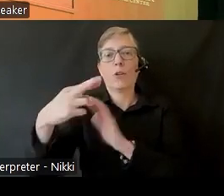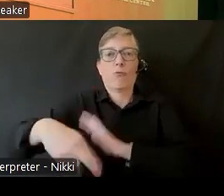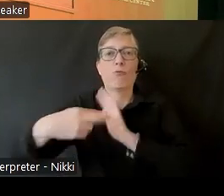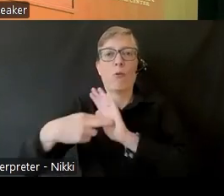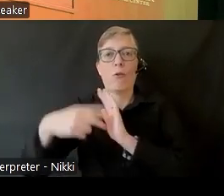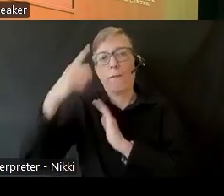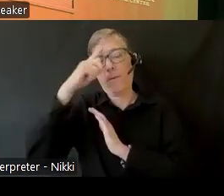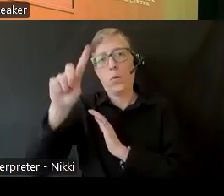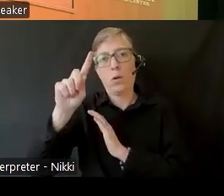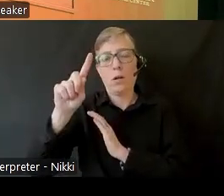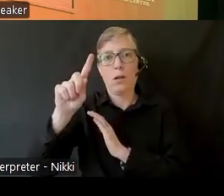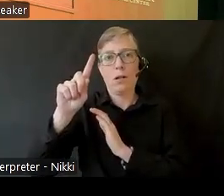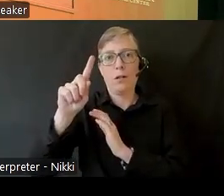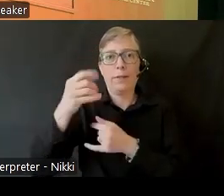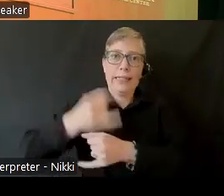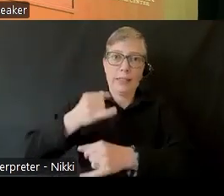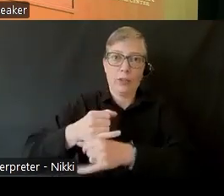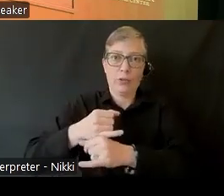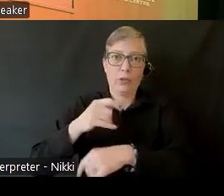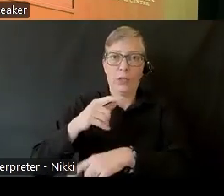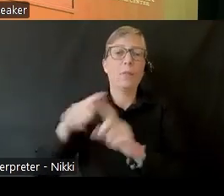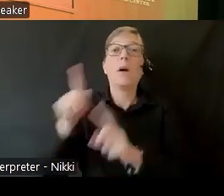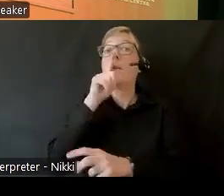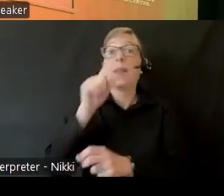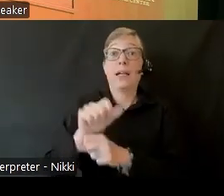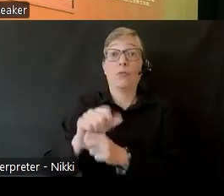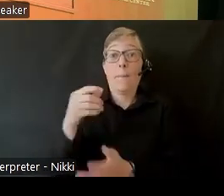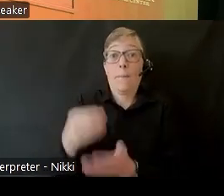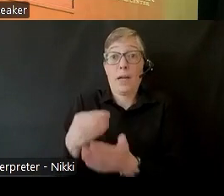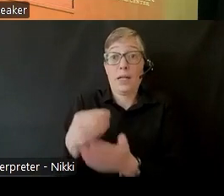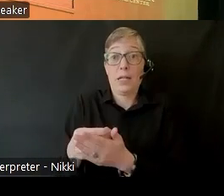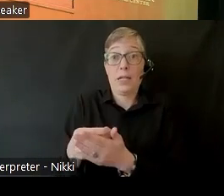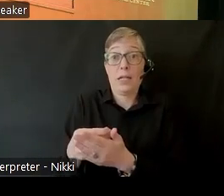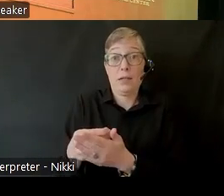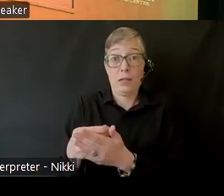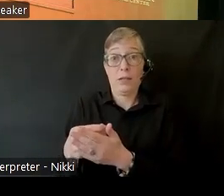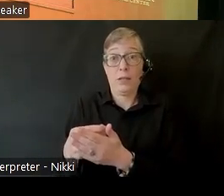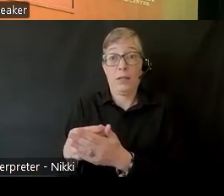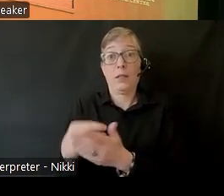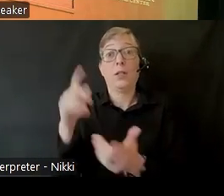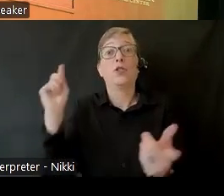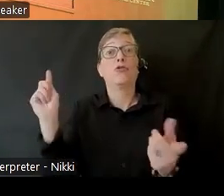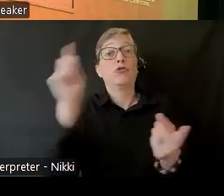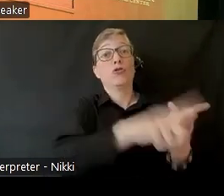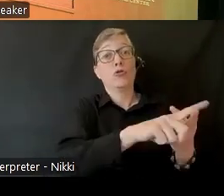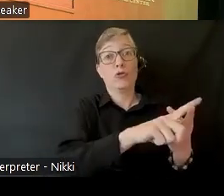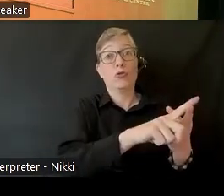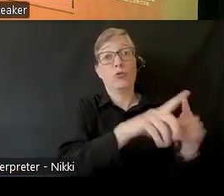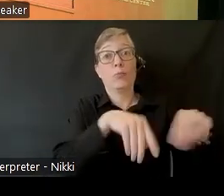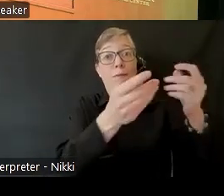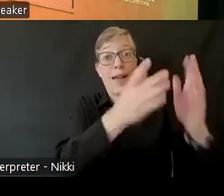the actual money that gets transferred to providers is coming out of University of Rochester